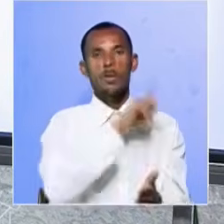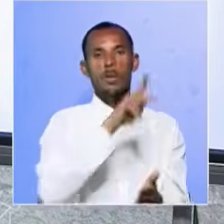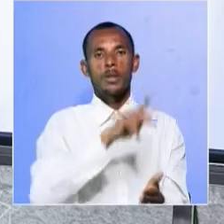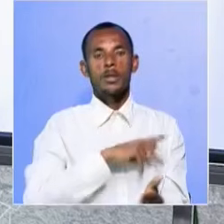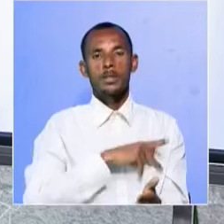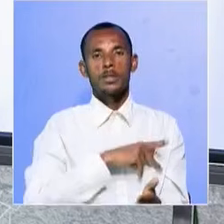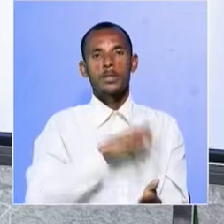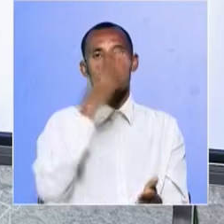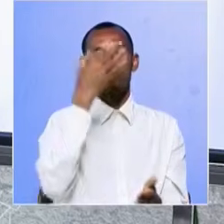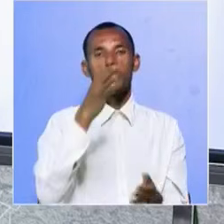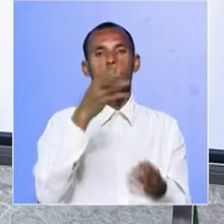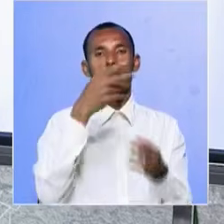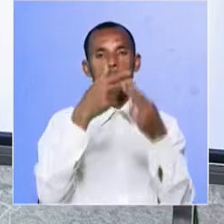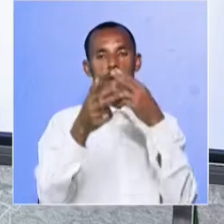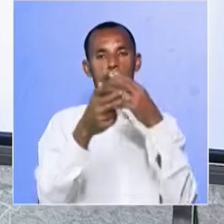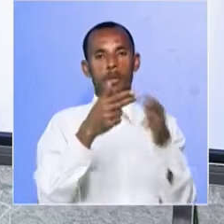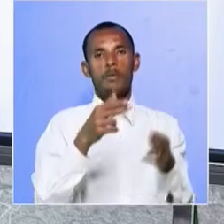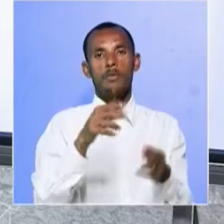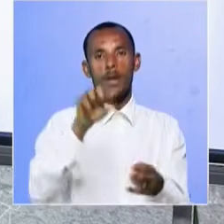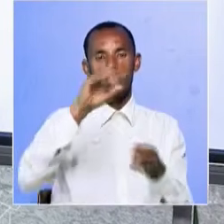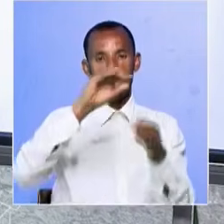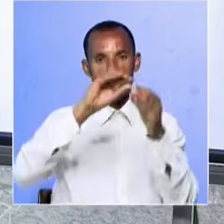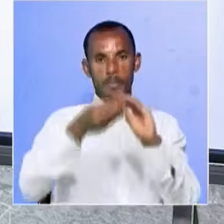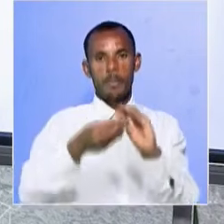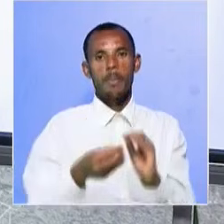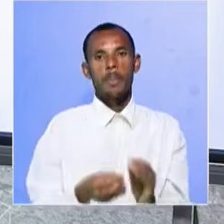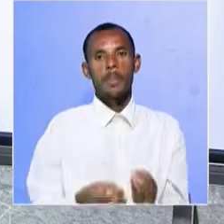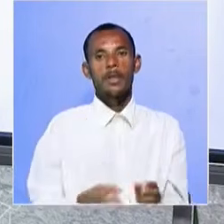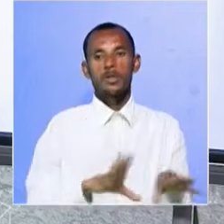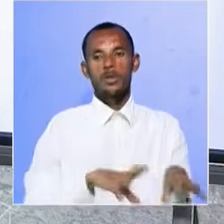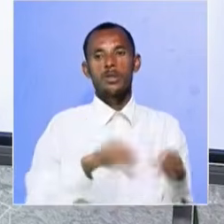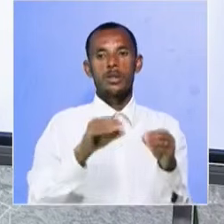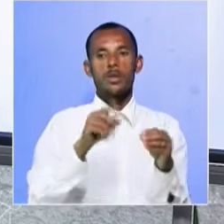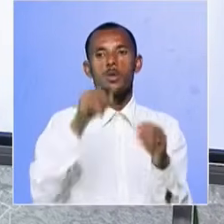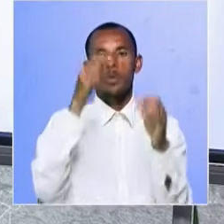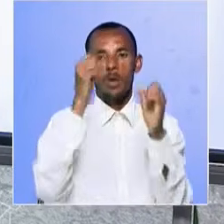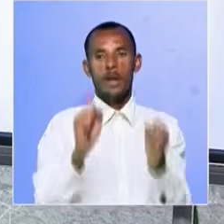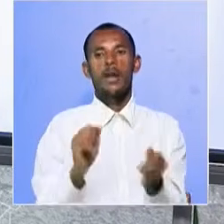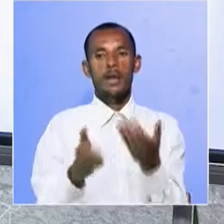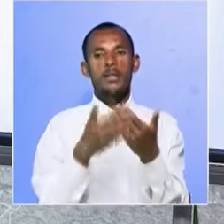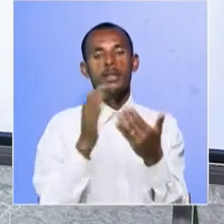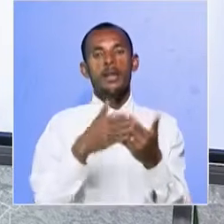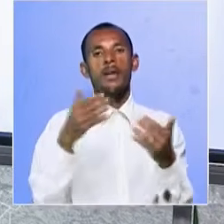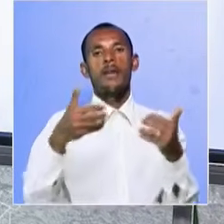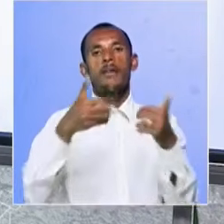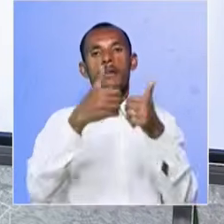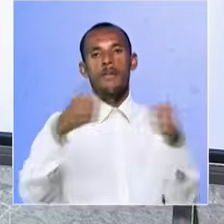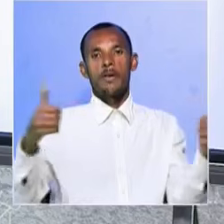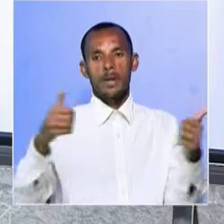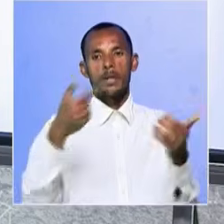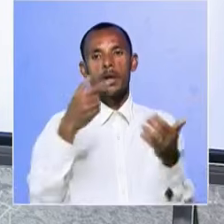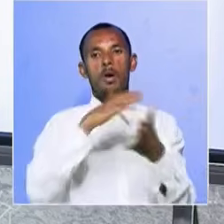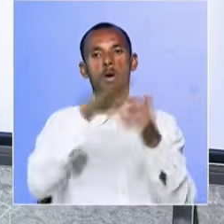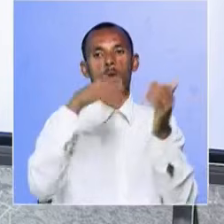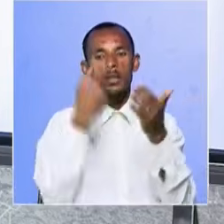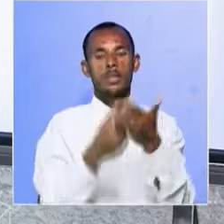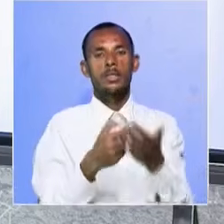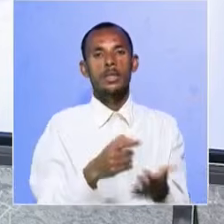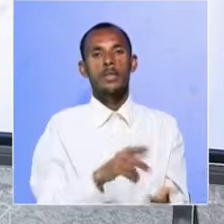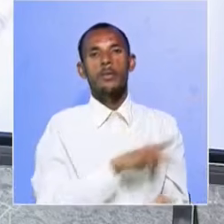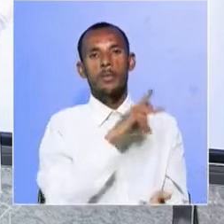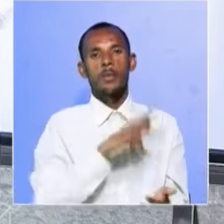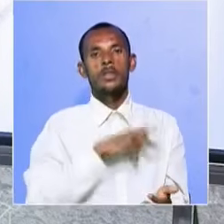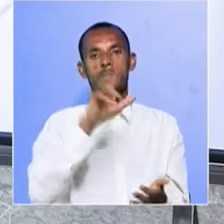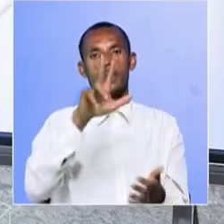of product of rational numbers. Students, you can easily verify all these properties by taking three